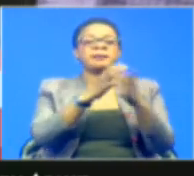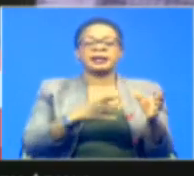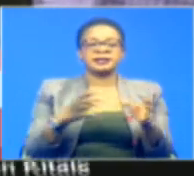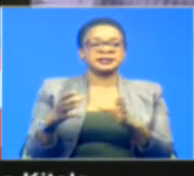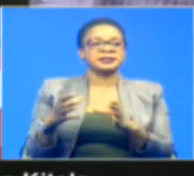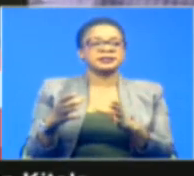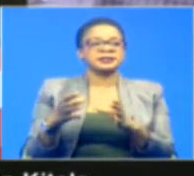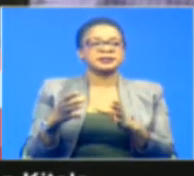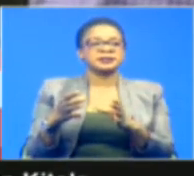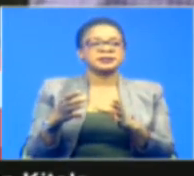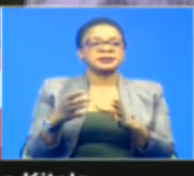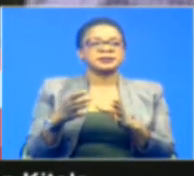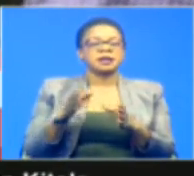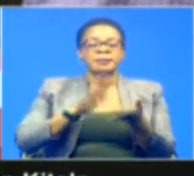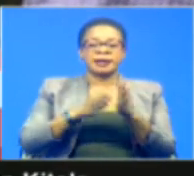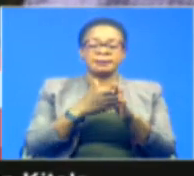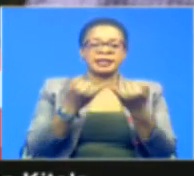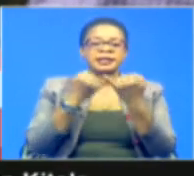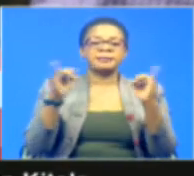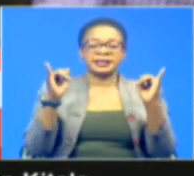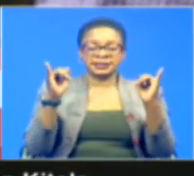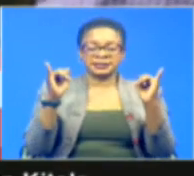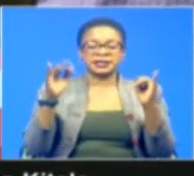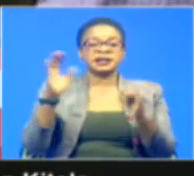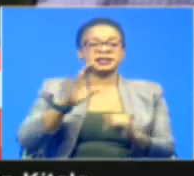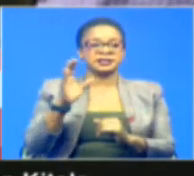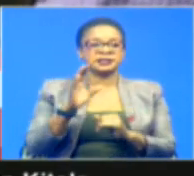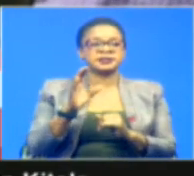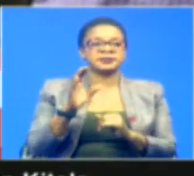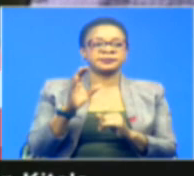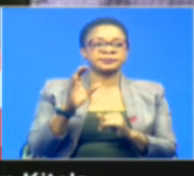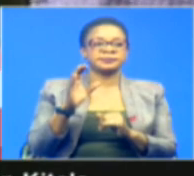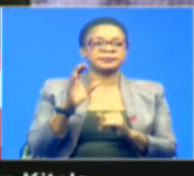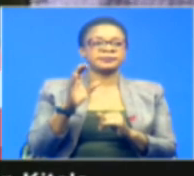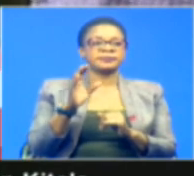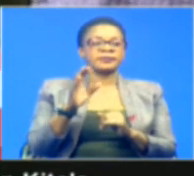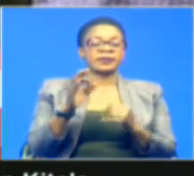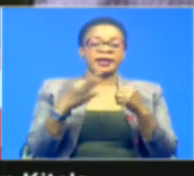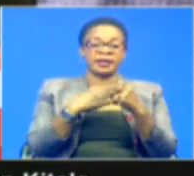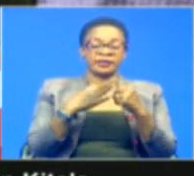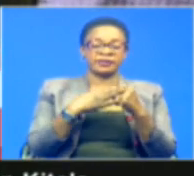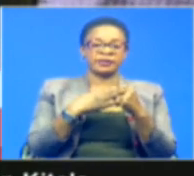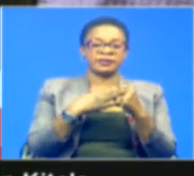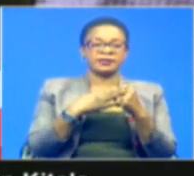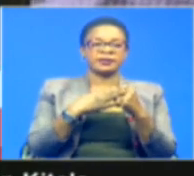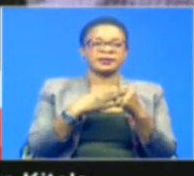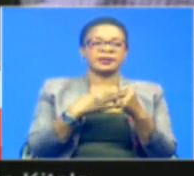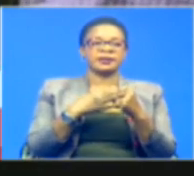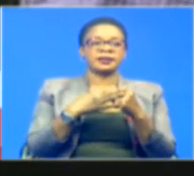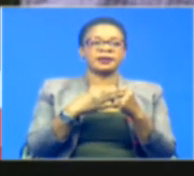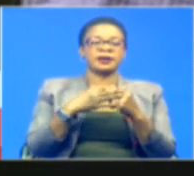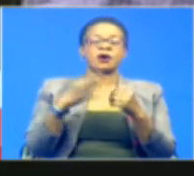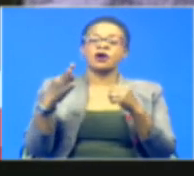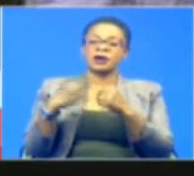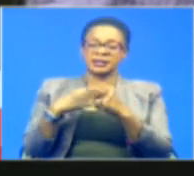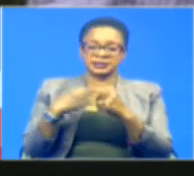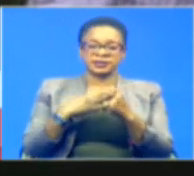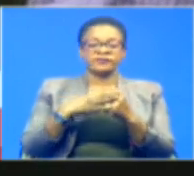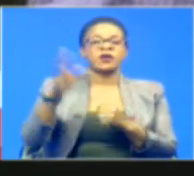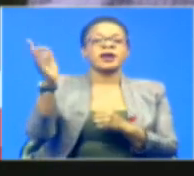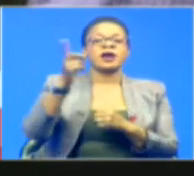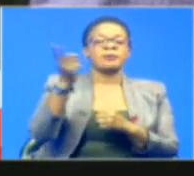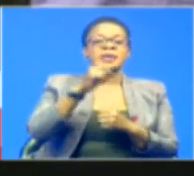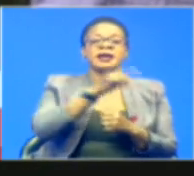to be an independent candidate in the 8th of August elections for Nairobi